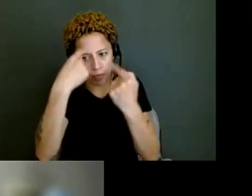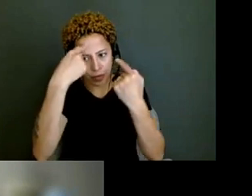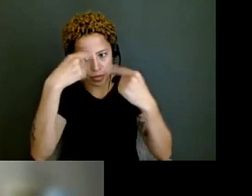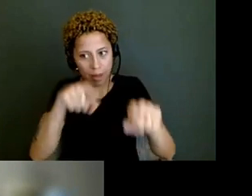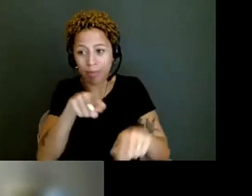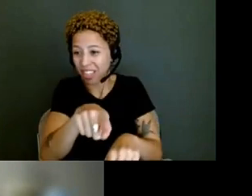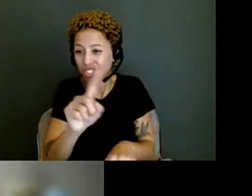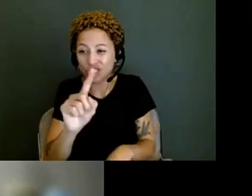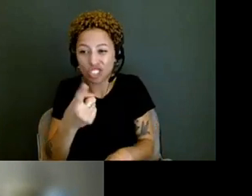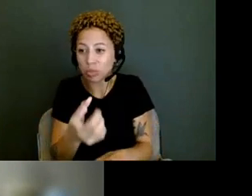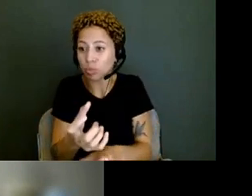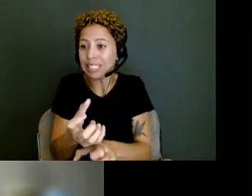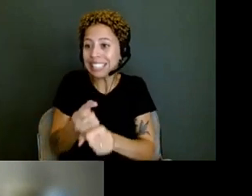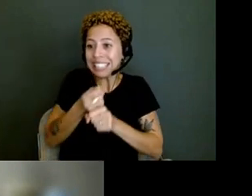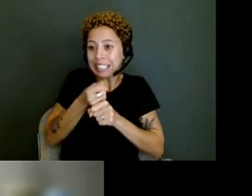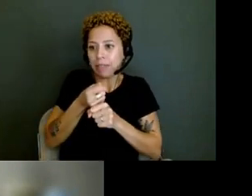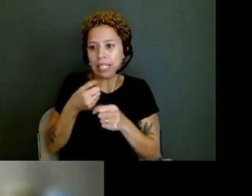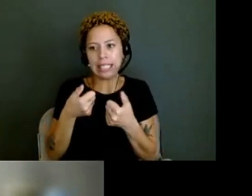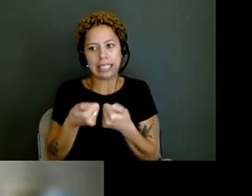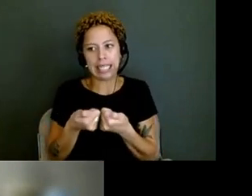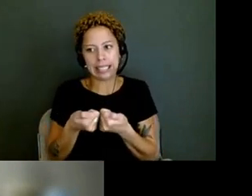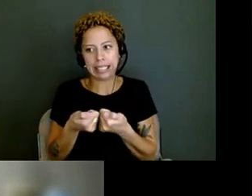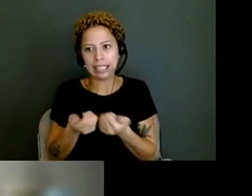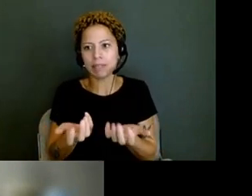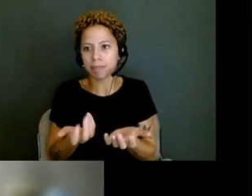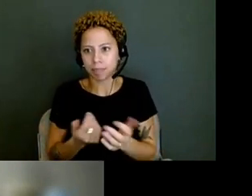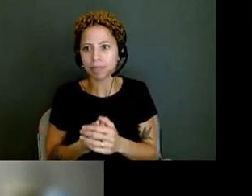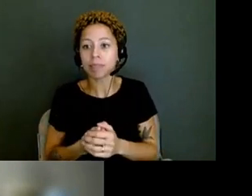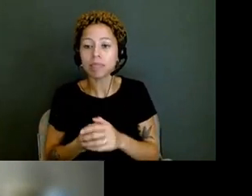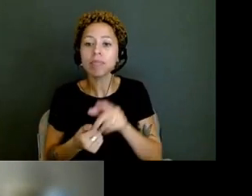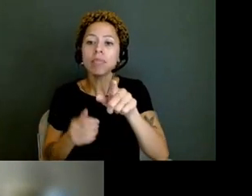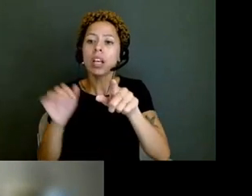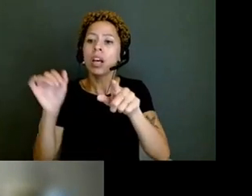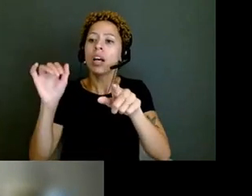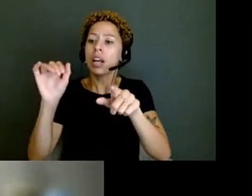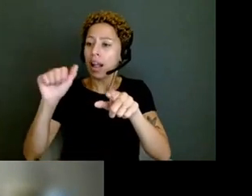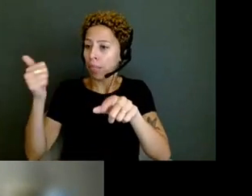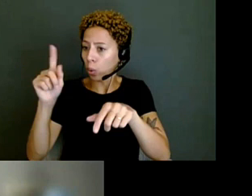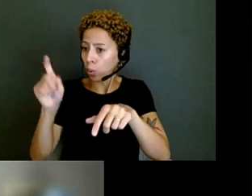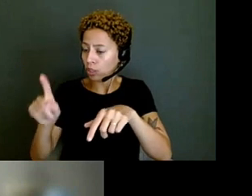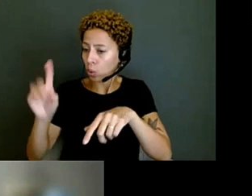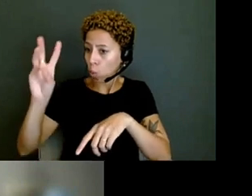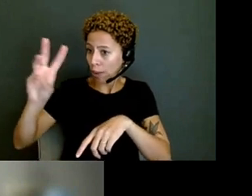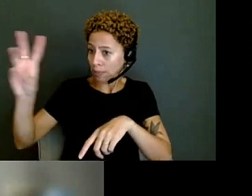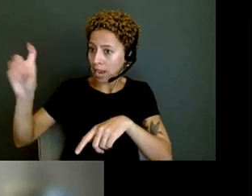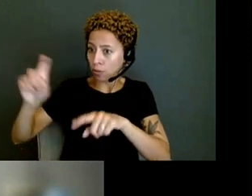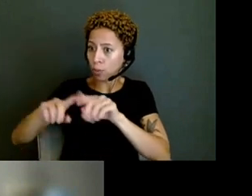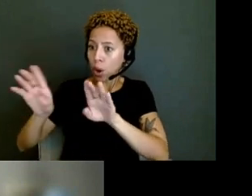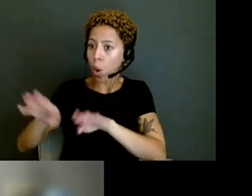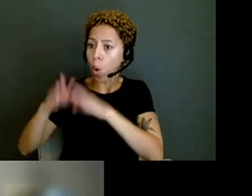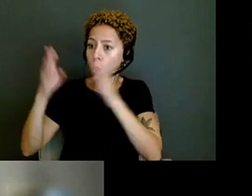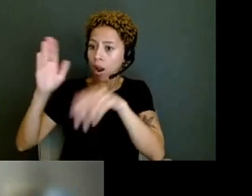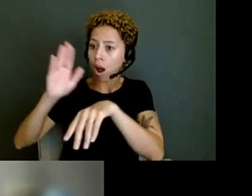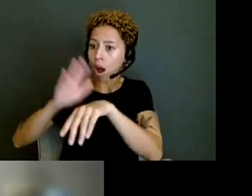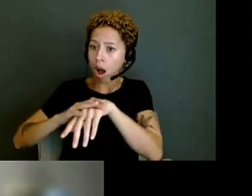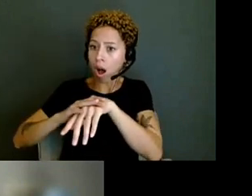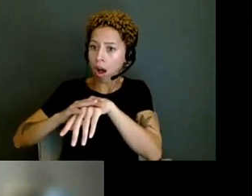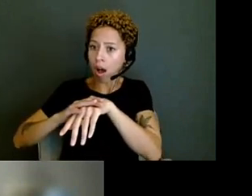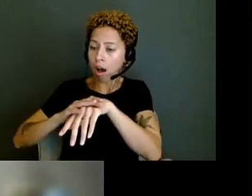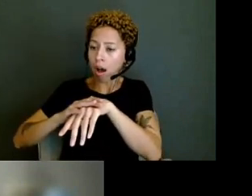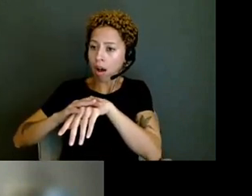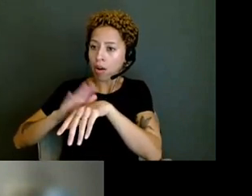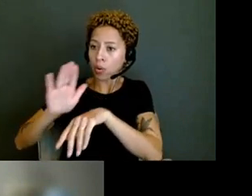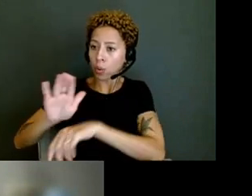text. And the other question is, does the website need to be open on the computer laptop for the whole day, for example, to see the